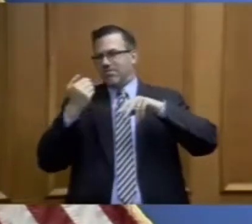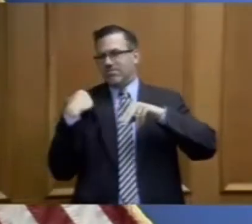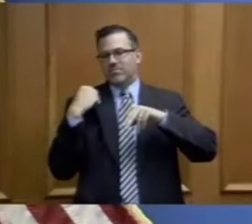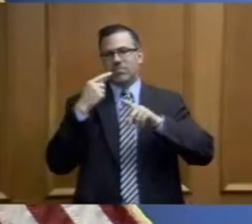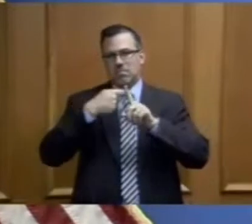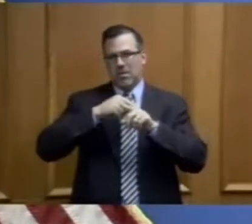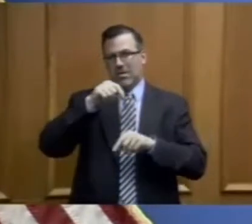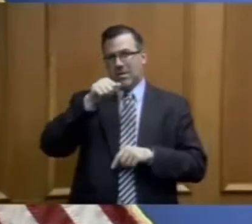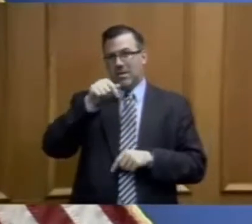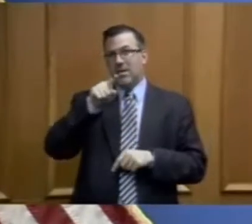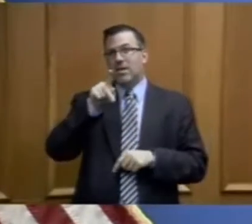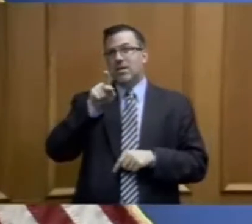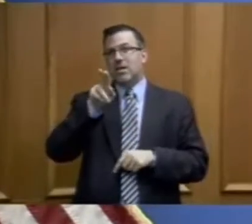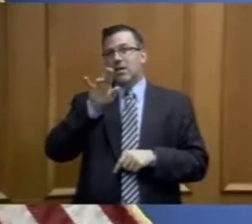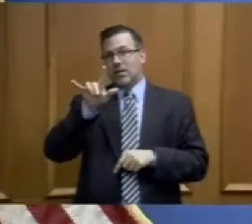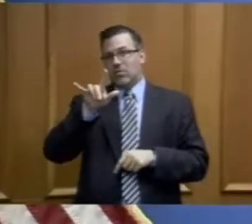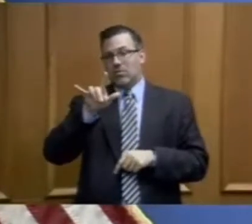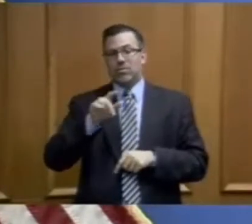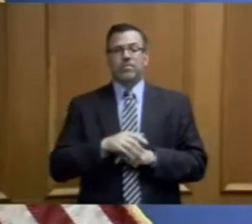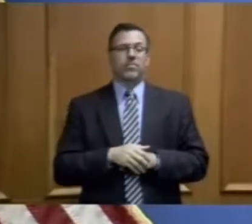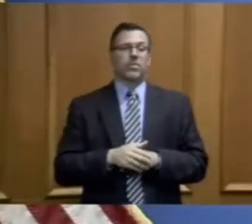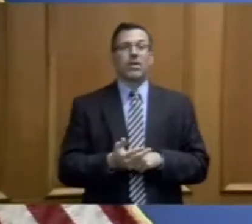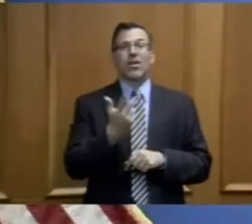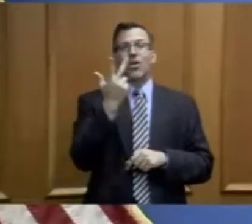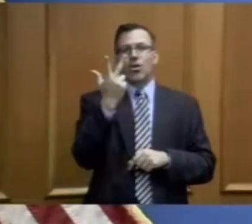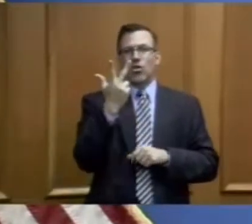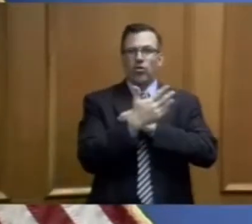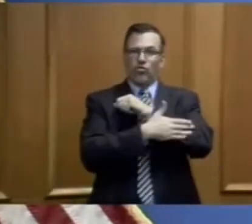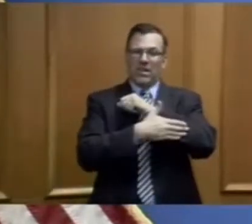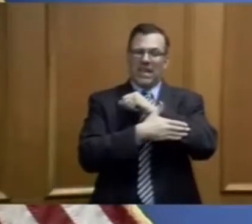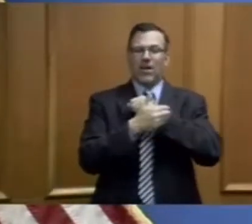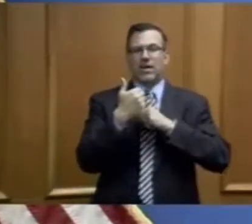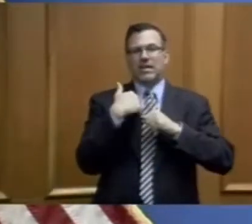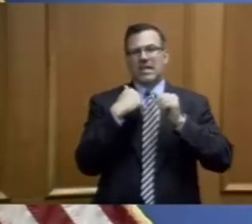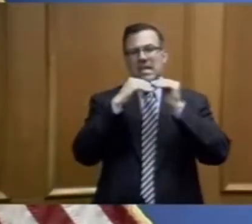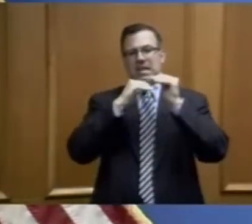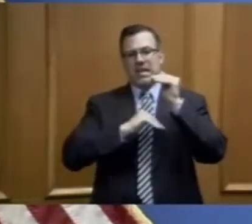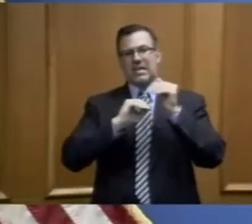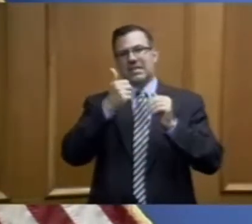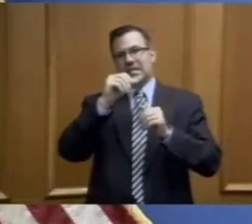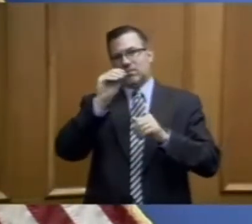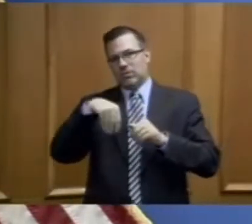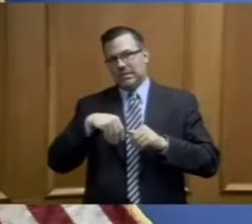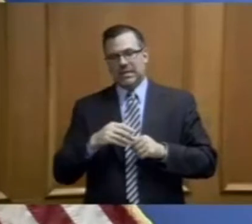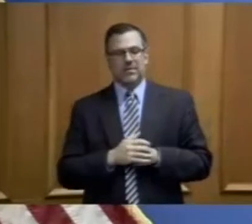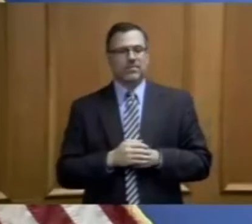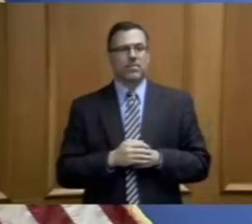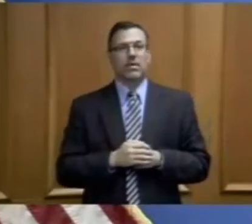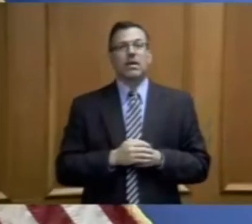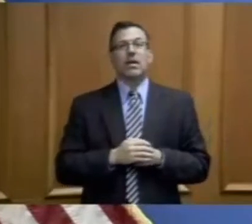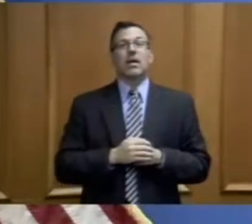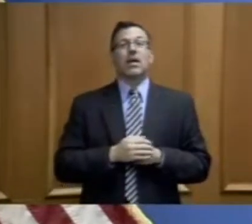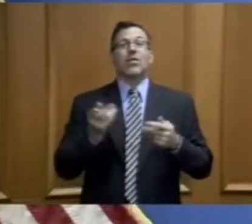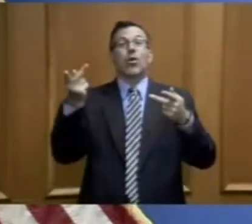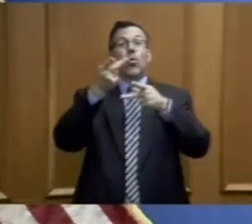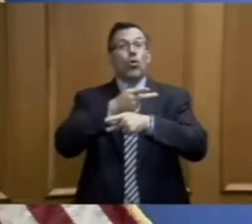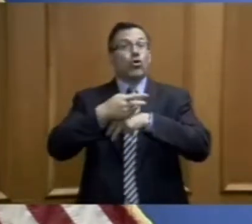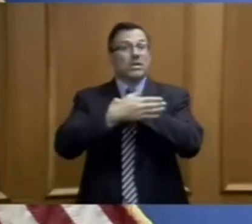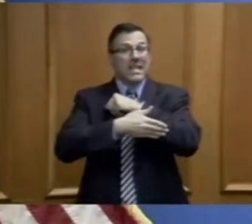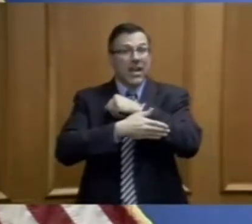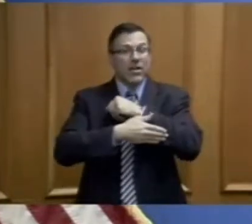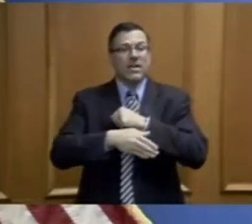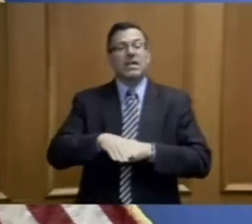3 counties had unemployment rates that were less than 10%. Our highest county was Sevier County at a rate